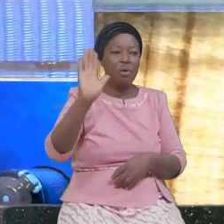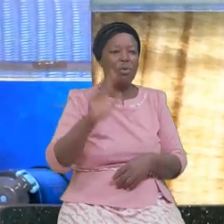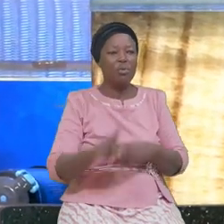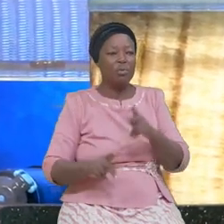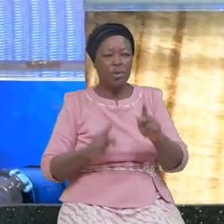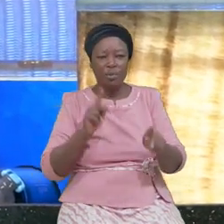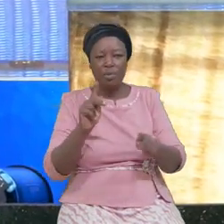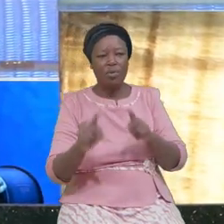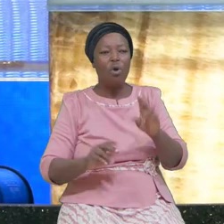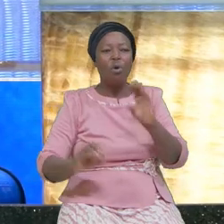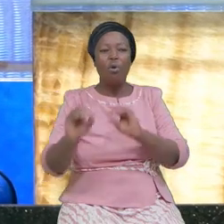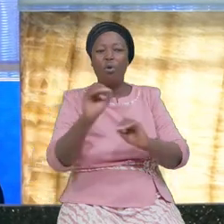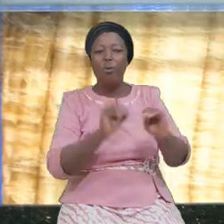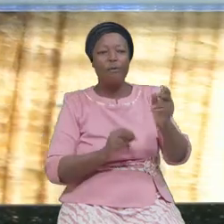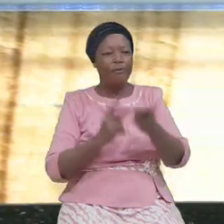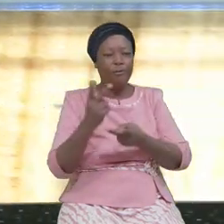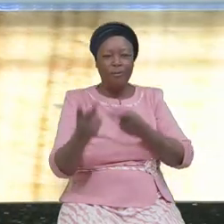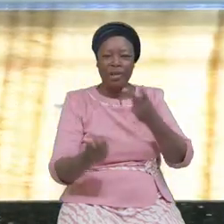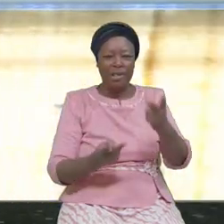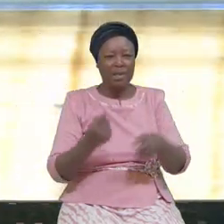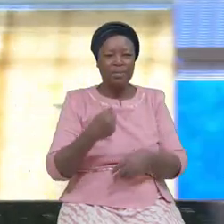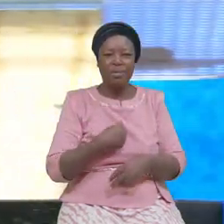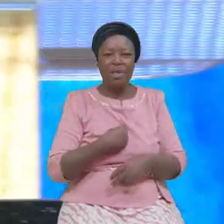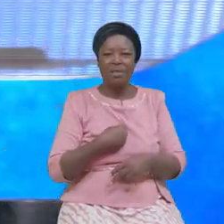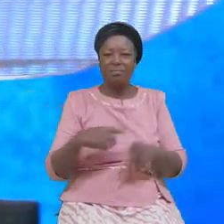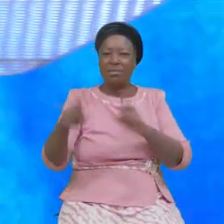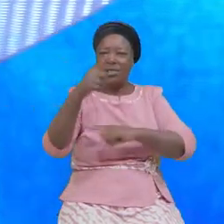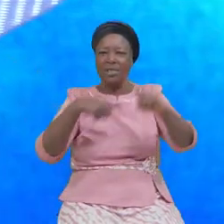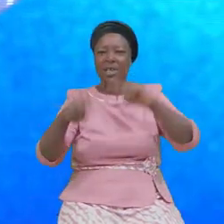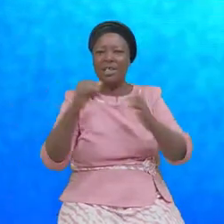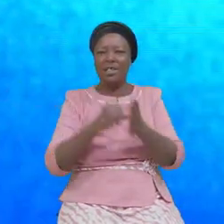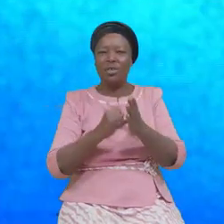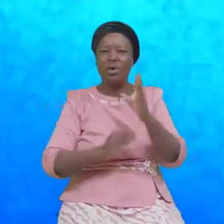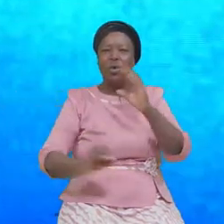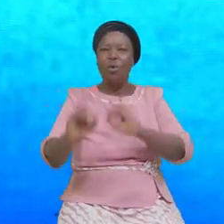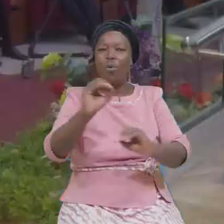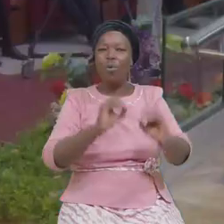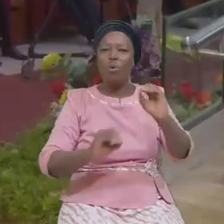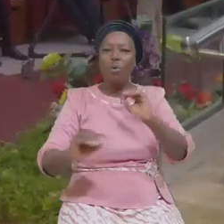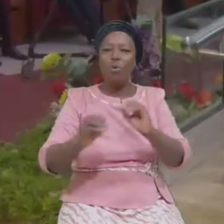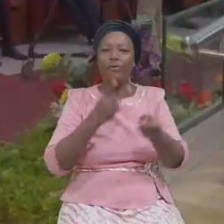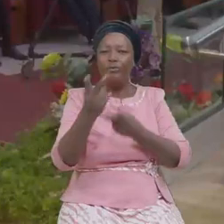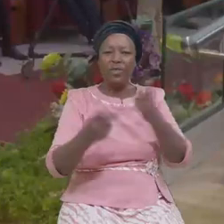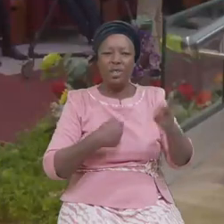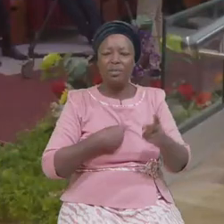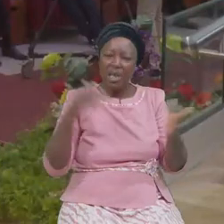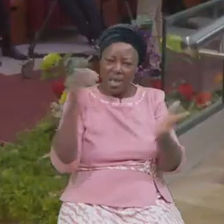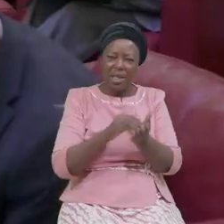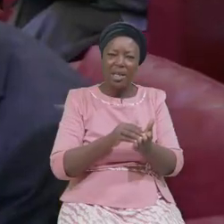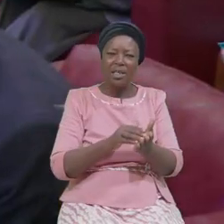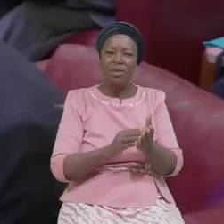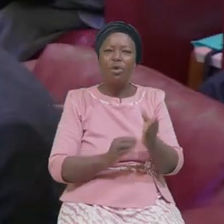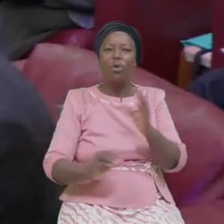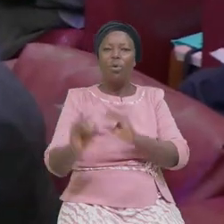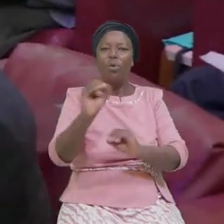people. Oh, visit me. Say that. Say that again.